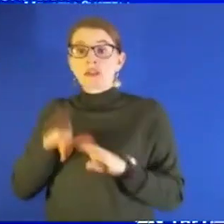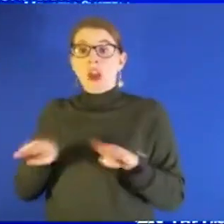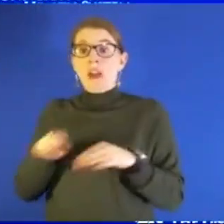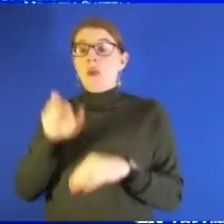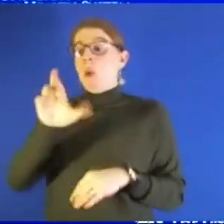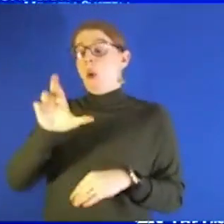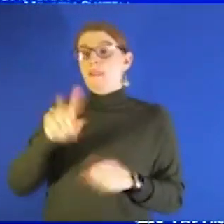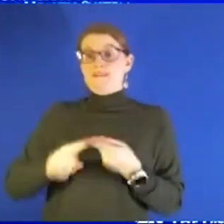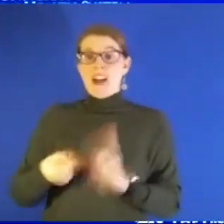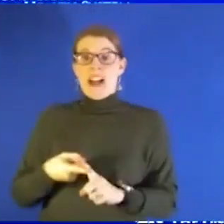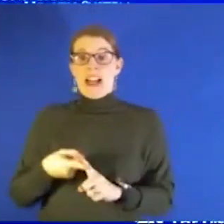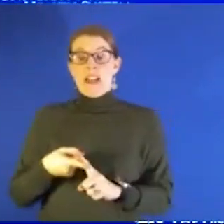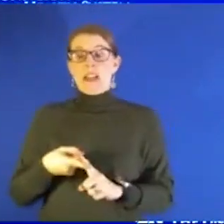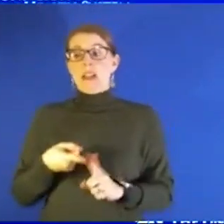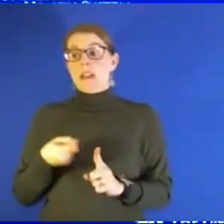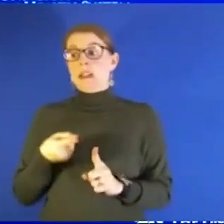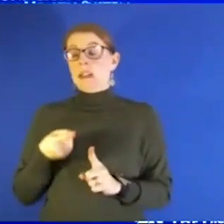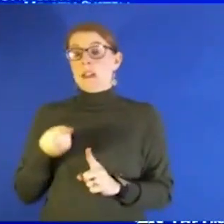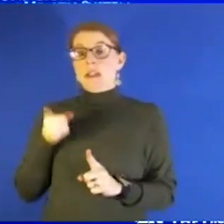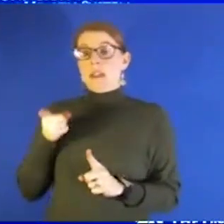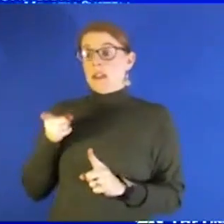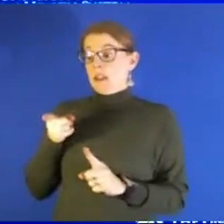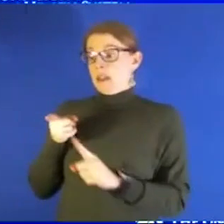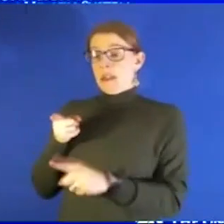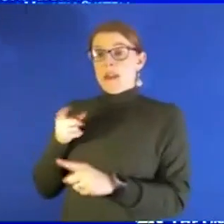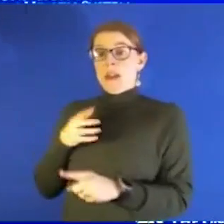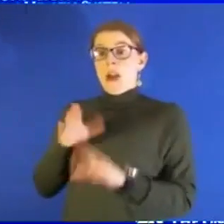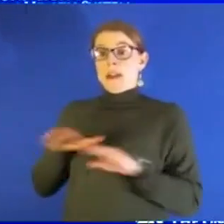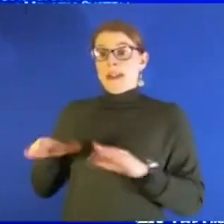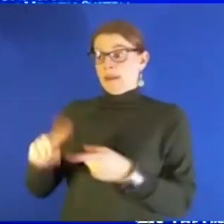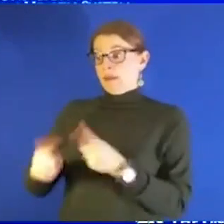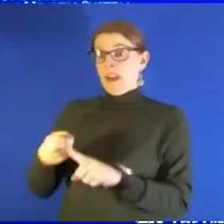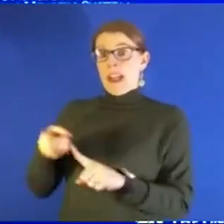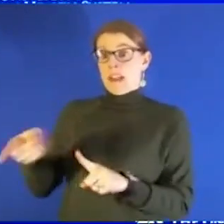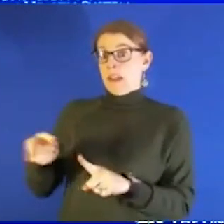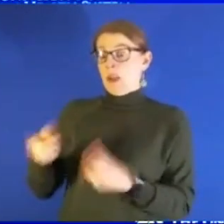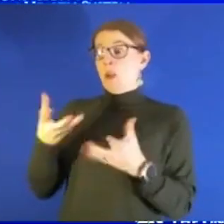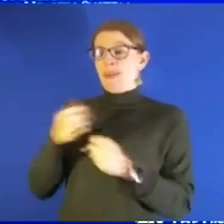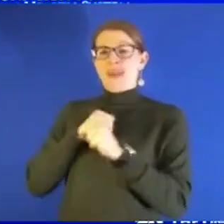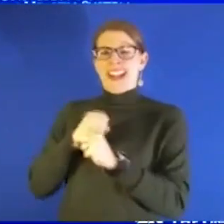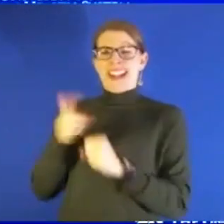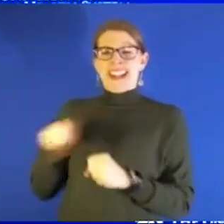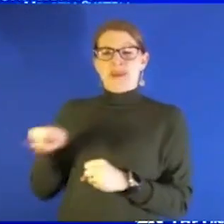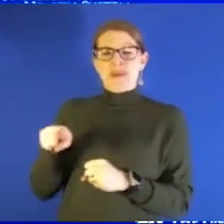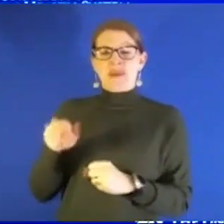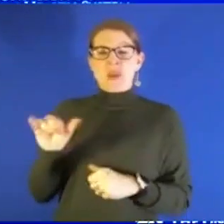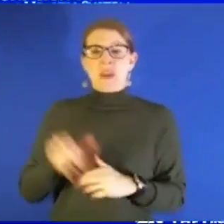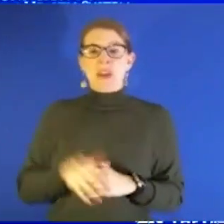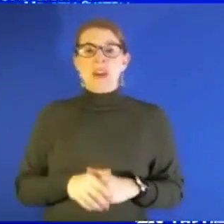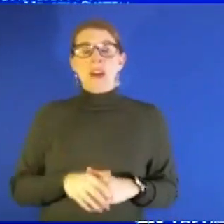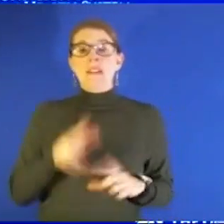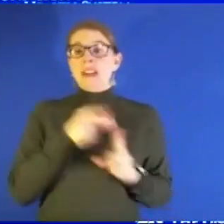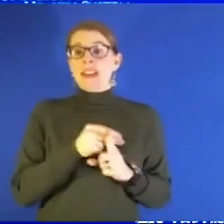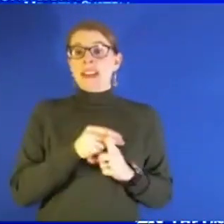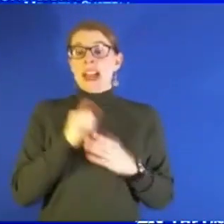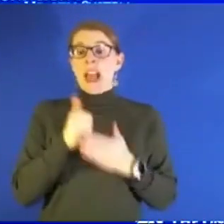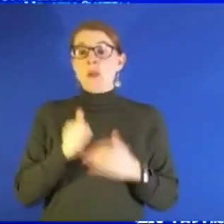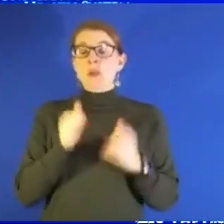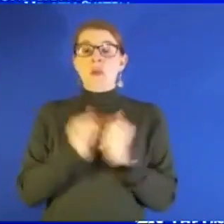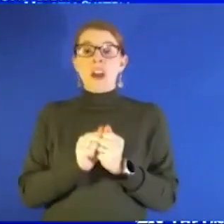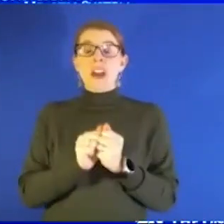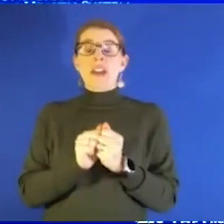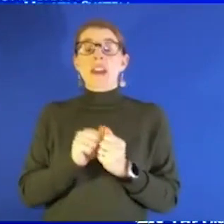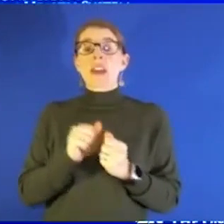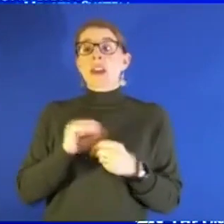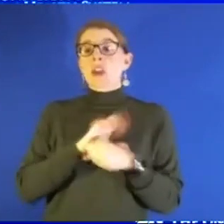friend of one of your children, you would want to protect them. And so vaccines work for more than just the illness. They help reduce long COVID. They can help